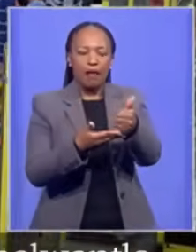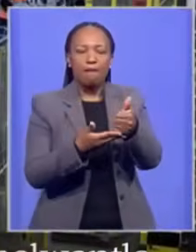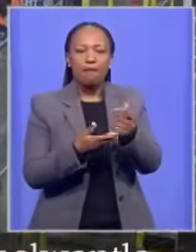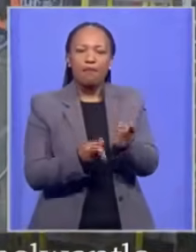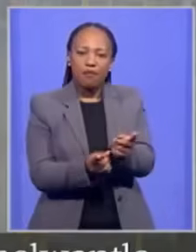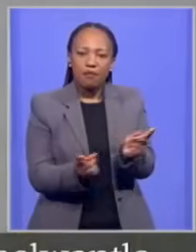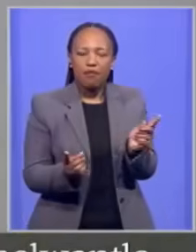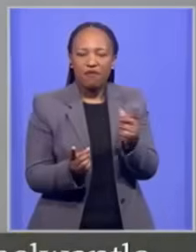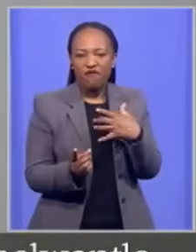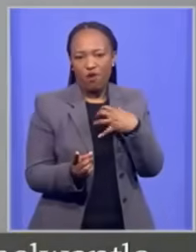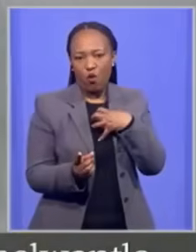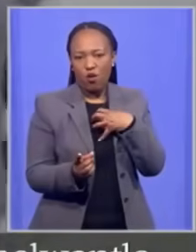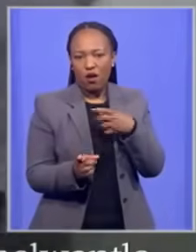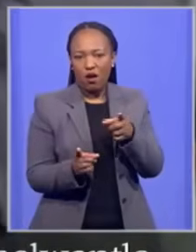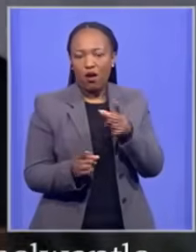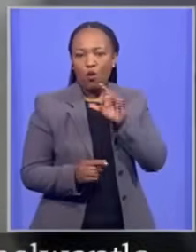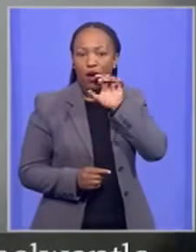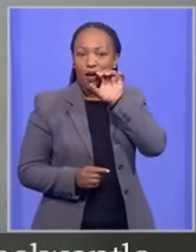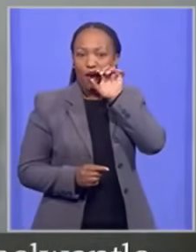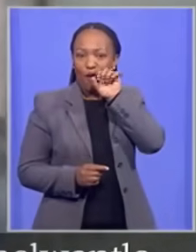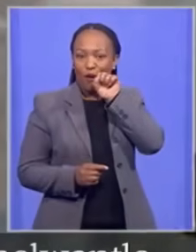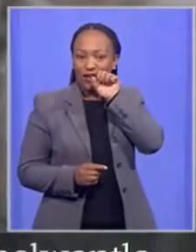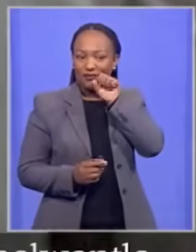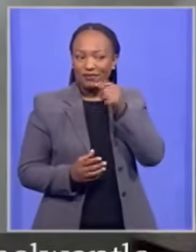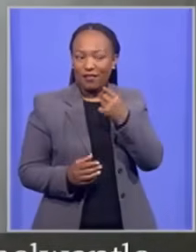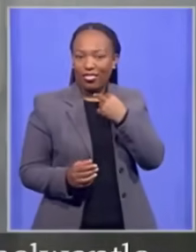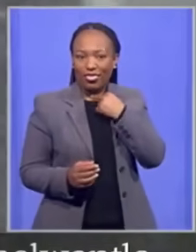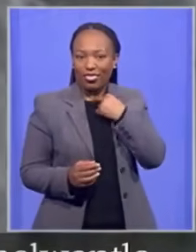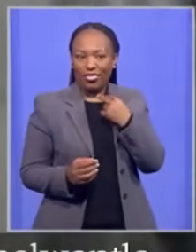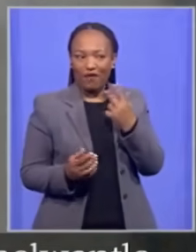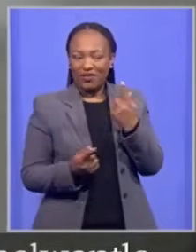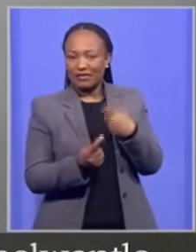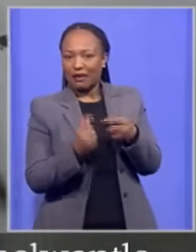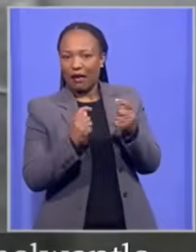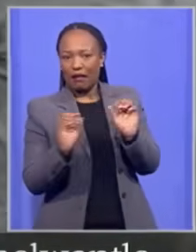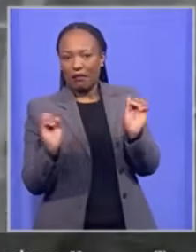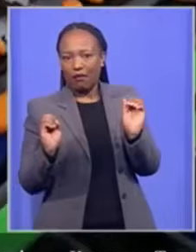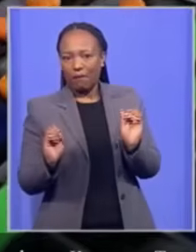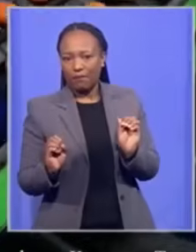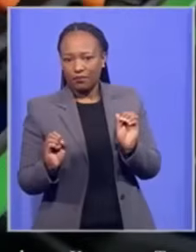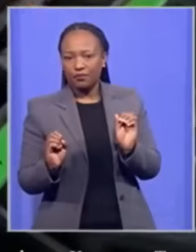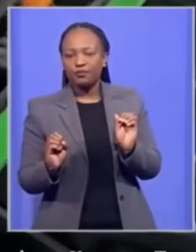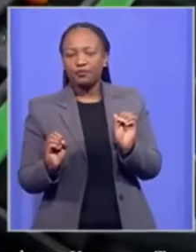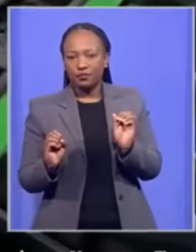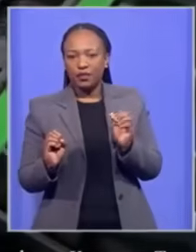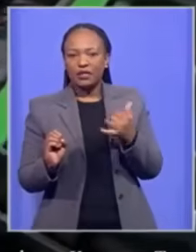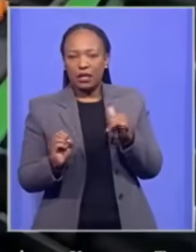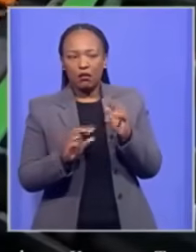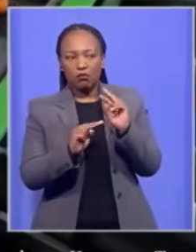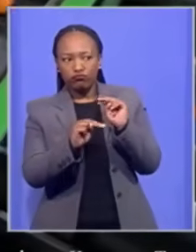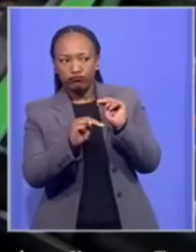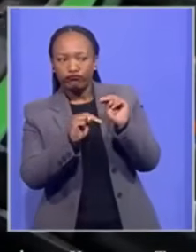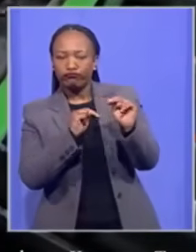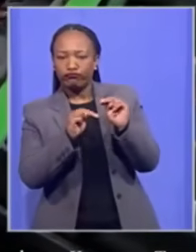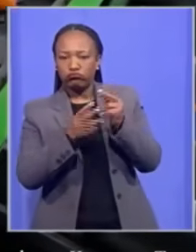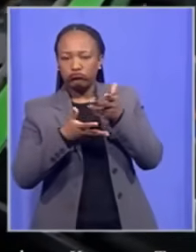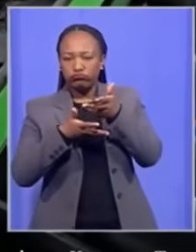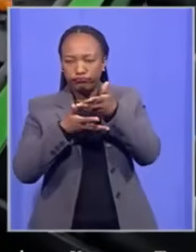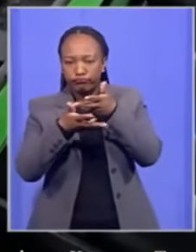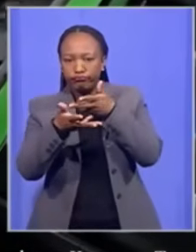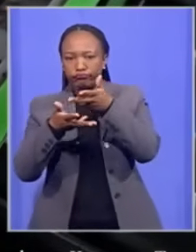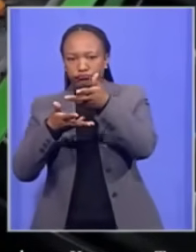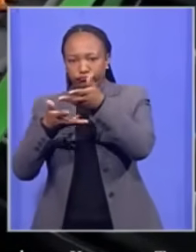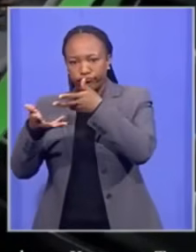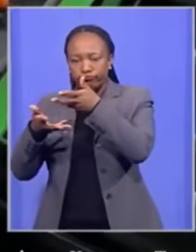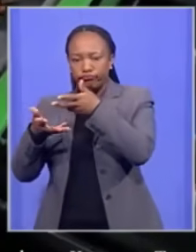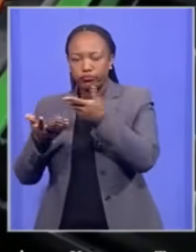dira eng ka dinamune tše di leng gore ge di ka se tlhoka mo di ka rekišwang gona mare dipoledišano tšeo di sa le gare ke gore ka le kwele president a di